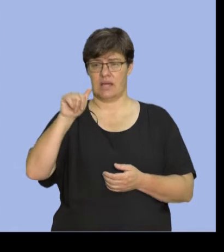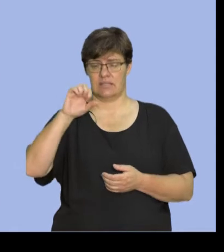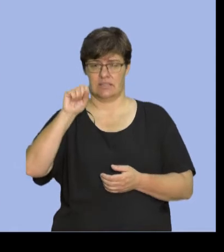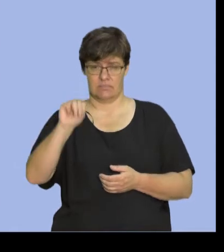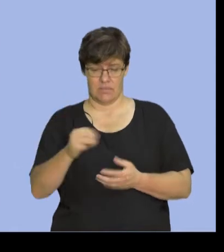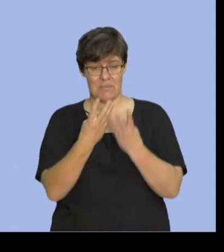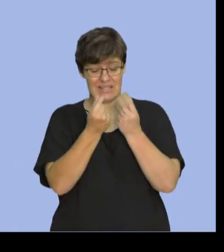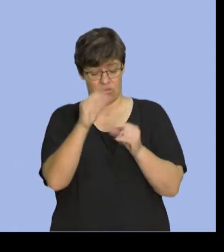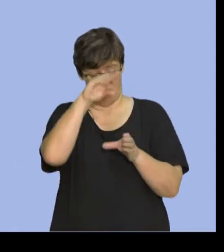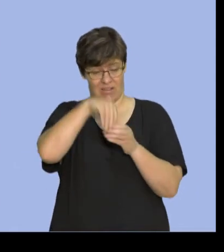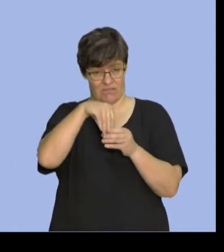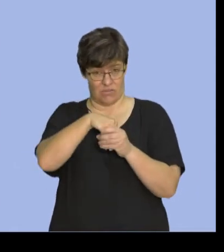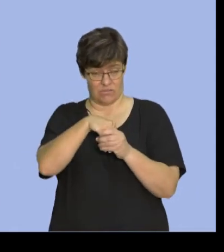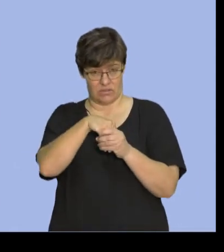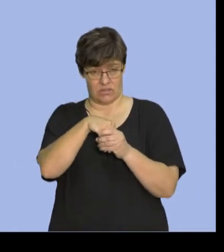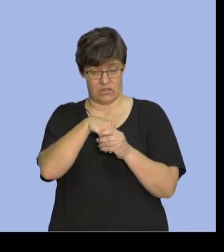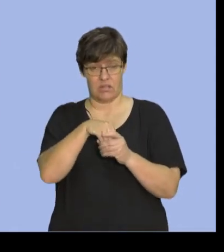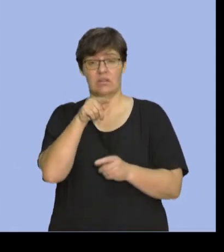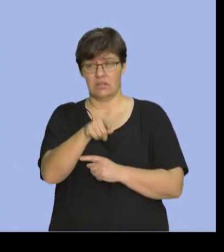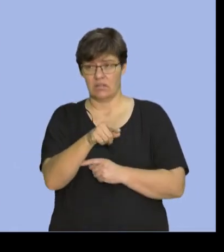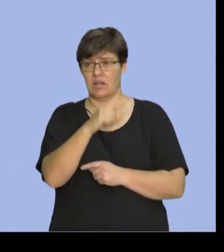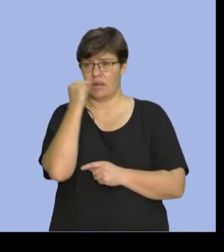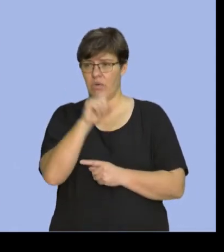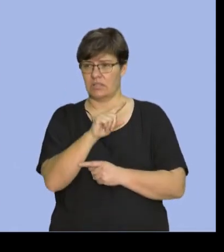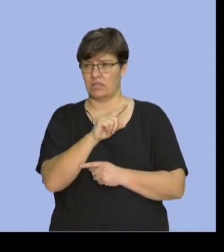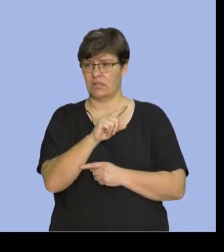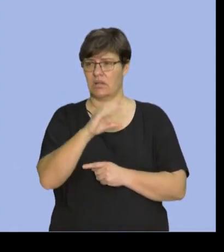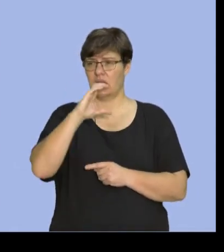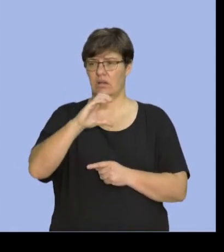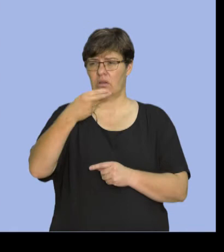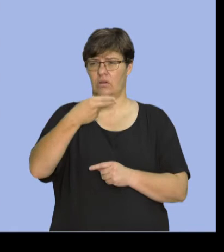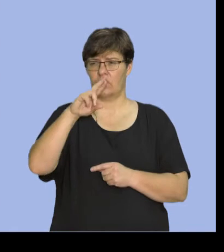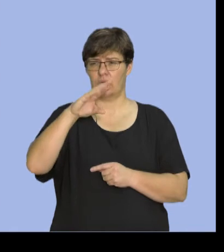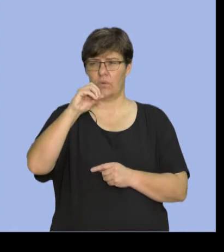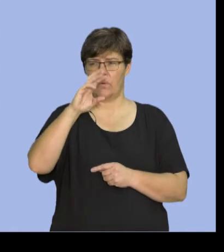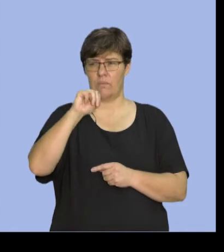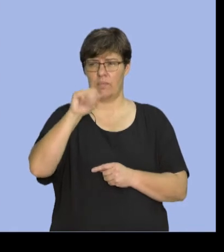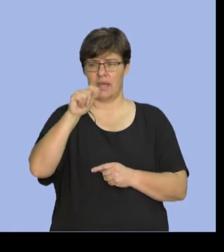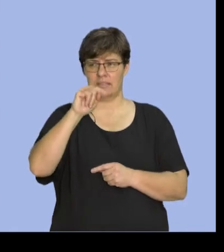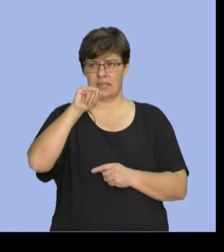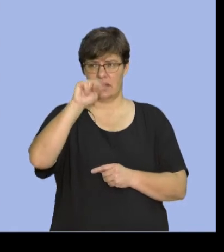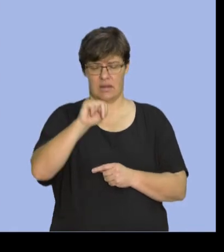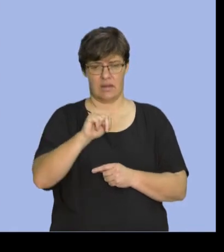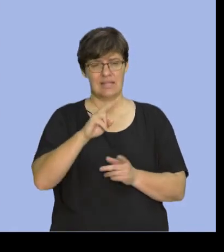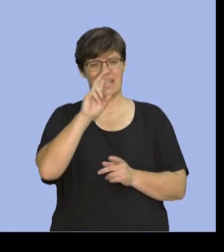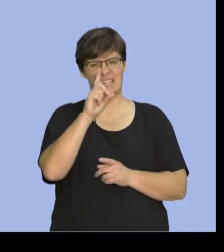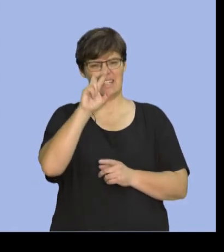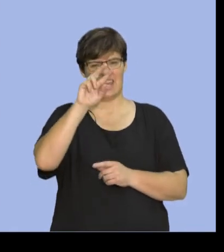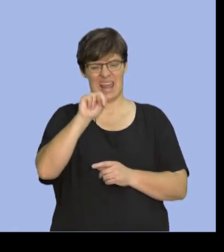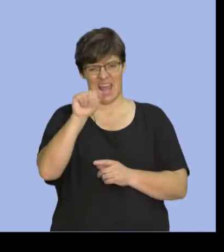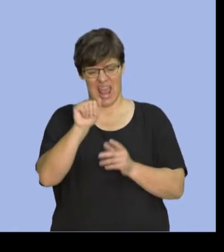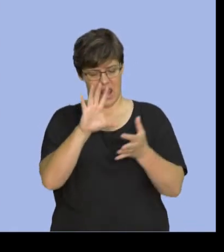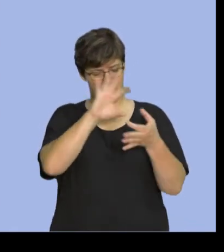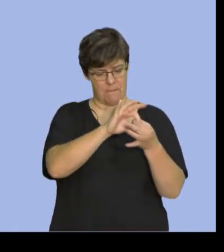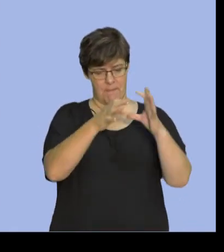material, in this case, which is called chromatin. And this chromatin is essentially threads of DNA that are wrapped